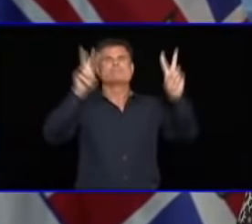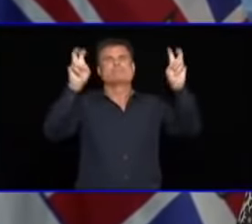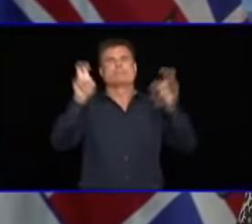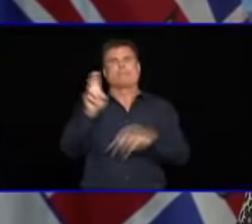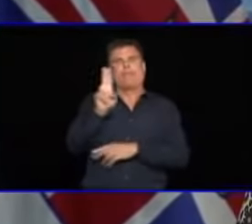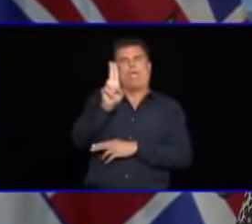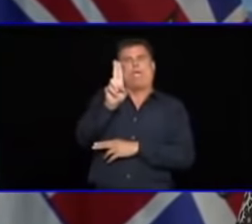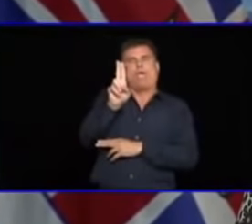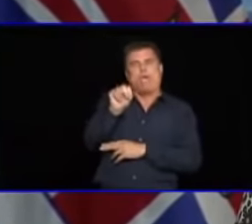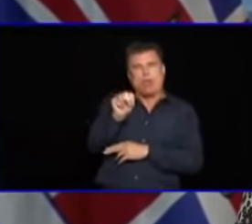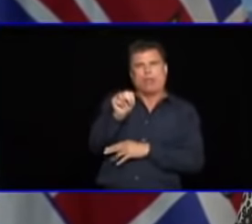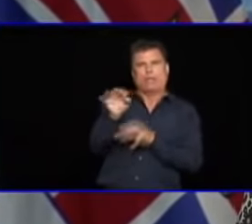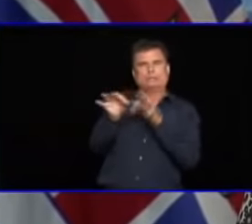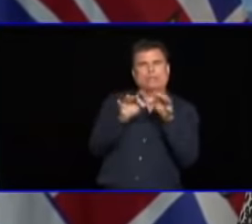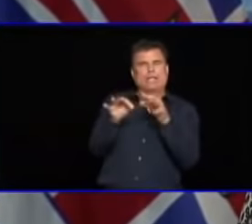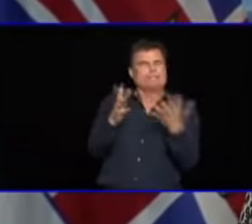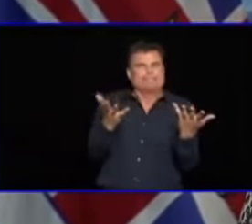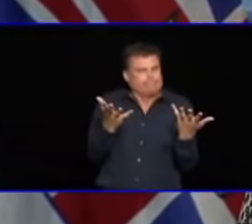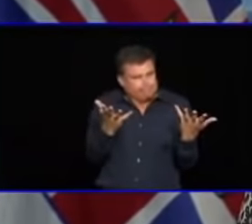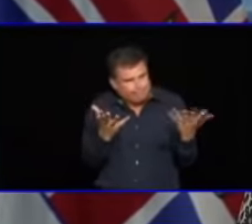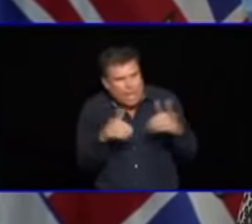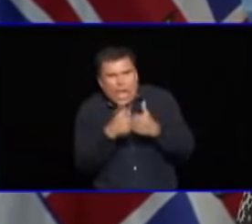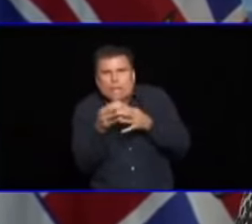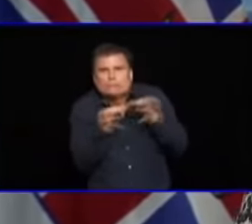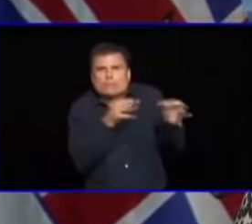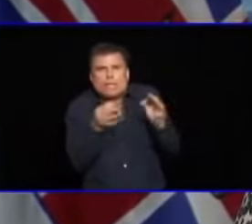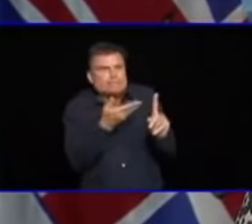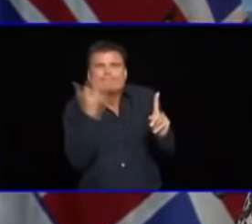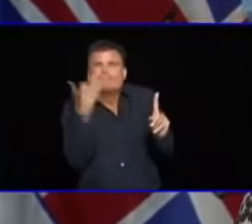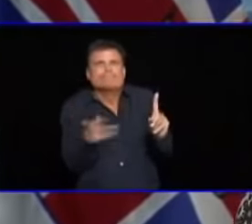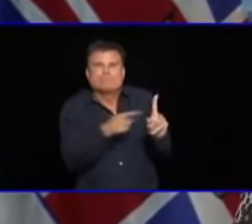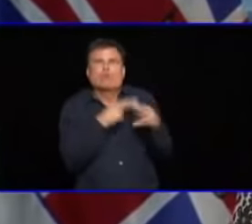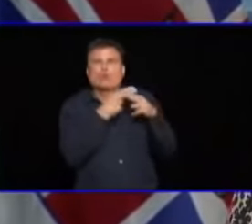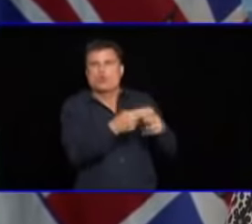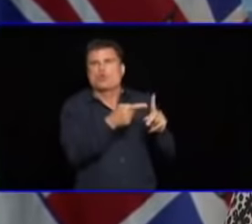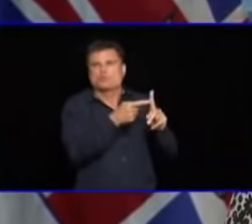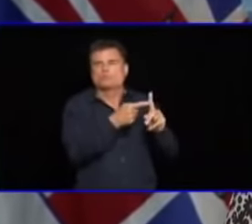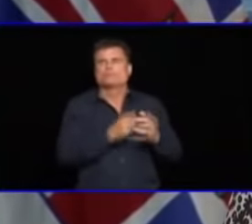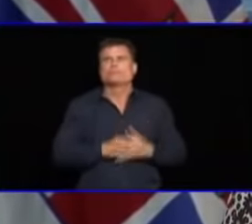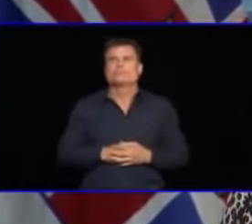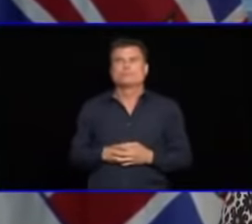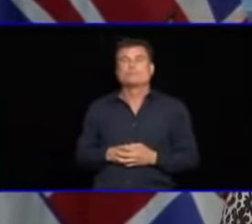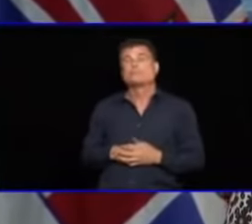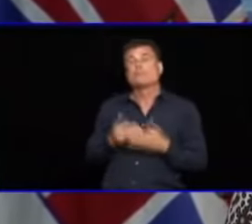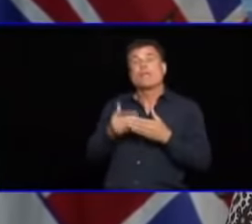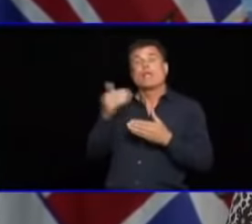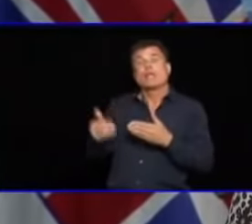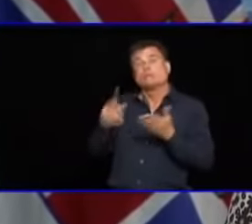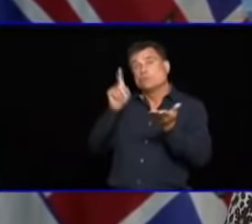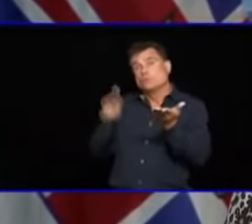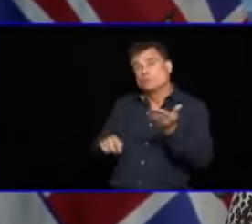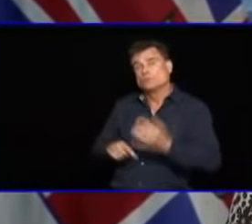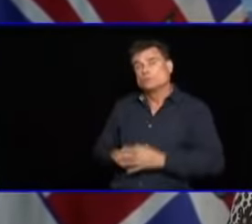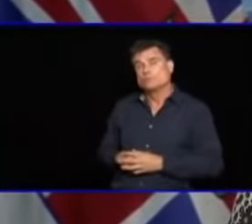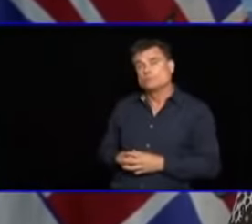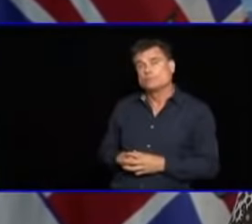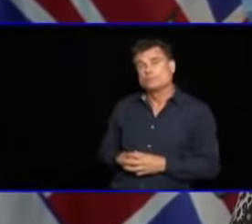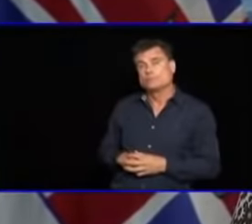Thank you. The next question comes from Camille Baines, Canadian Press. Camille, go ahead, please. Thank you.